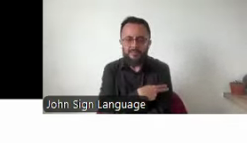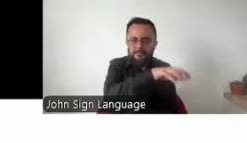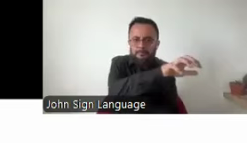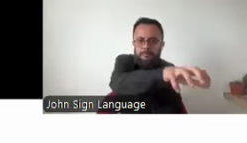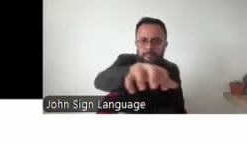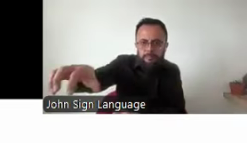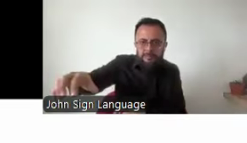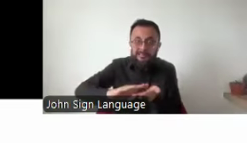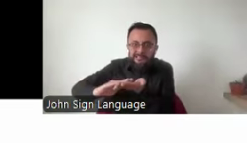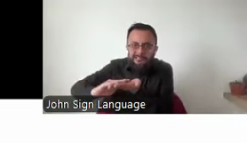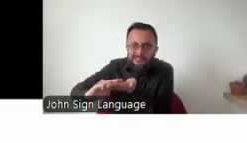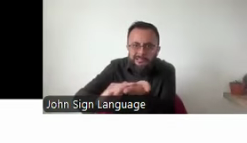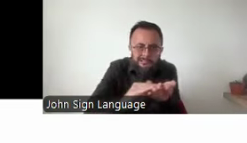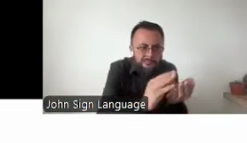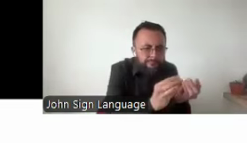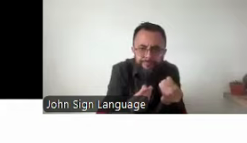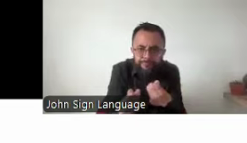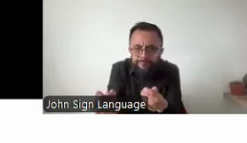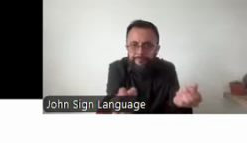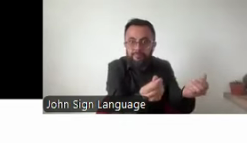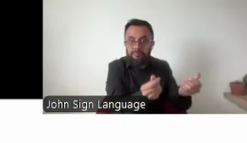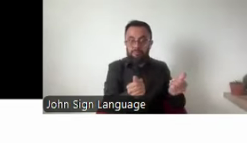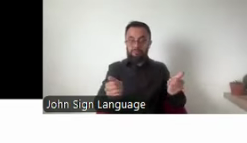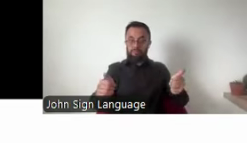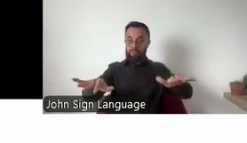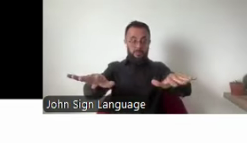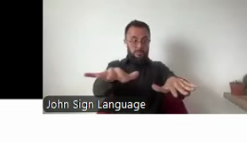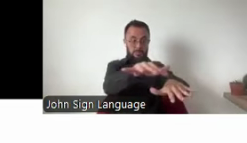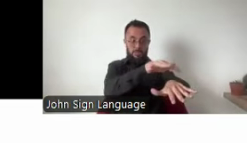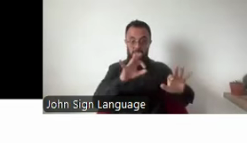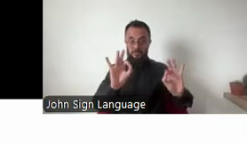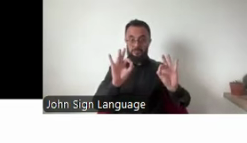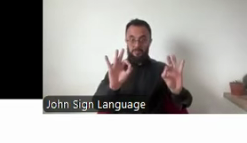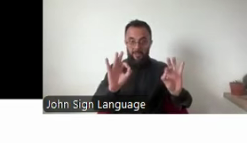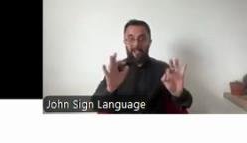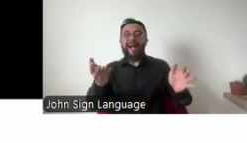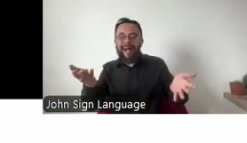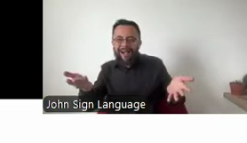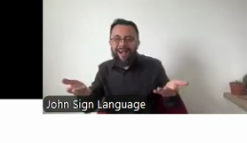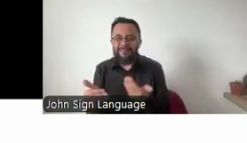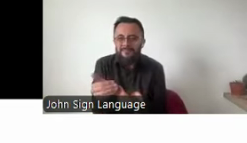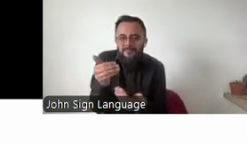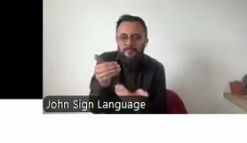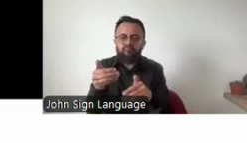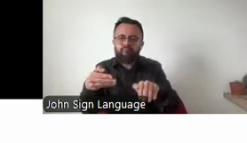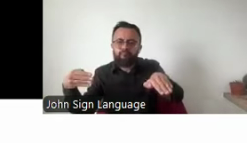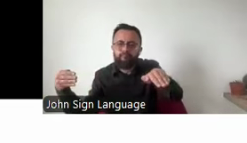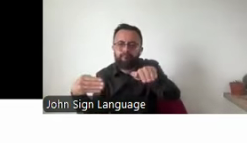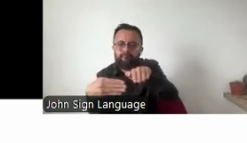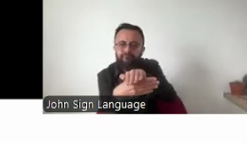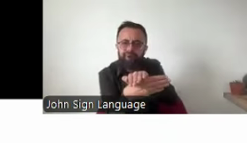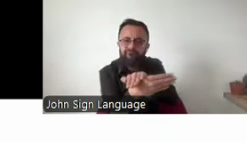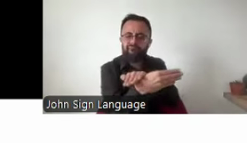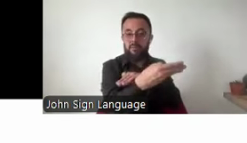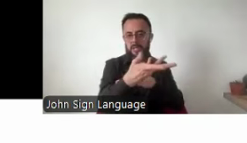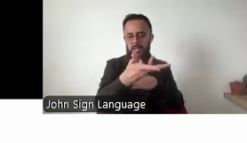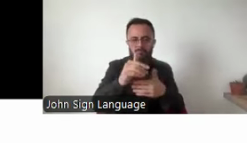be some actions that we implement in order to promote inclusion and accessibility.